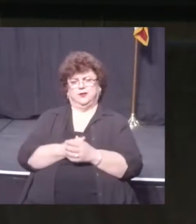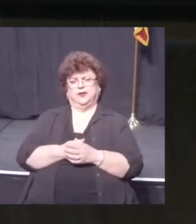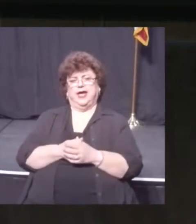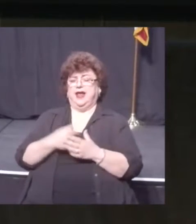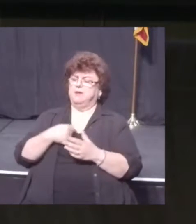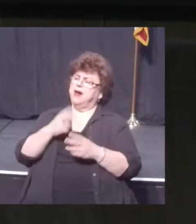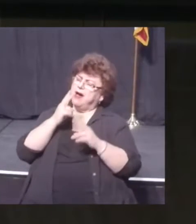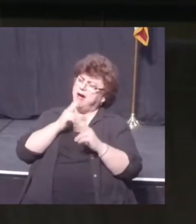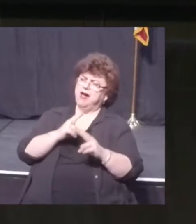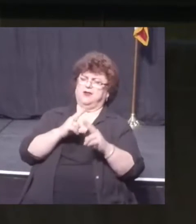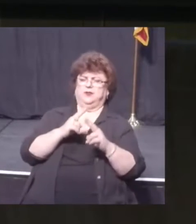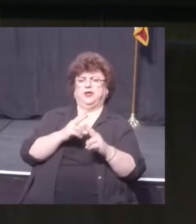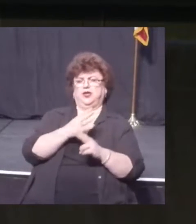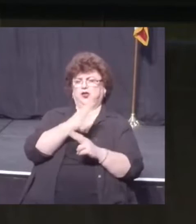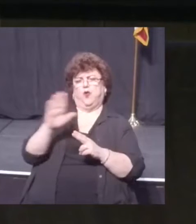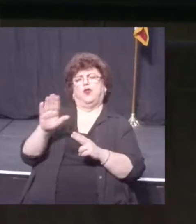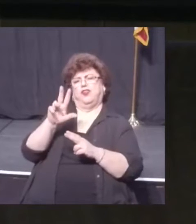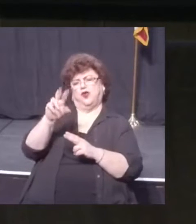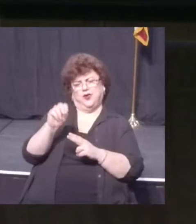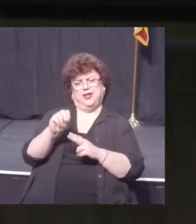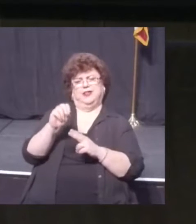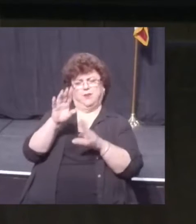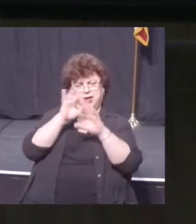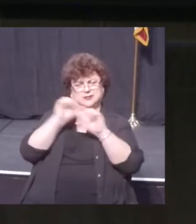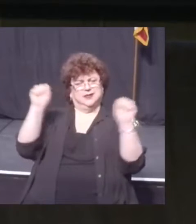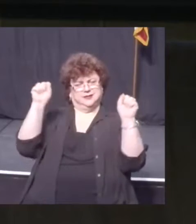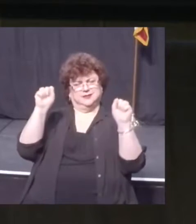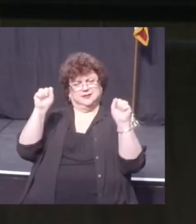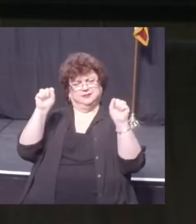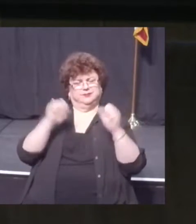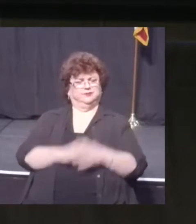truly honored to be your 30th president.